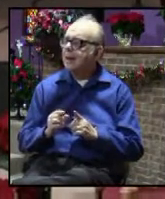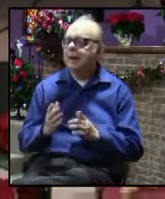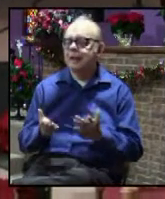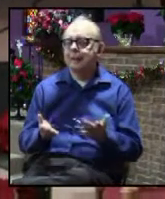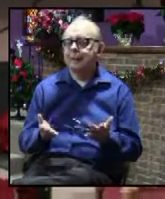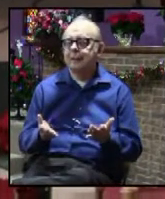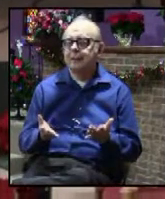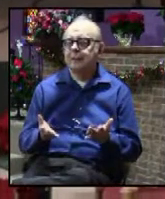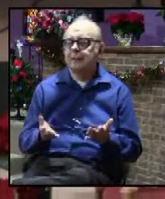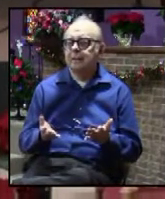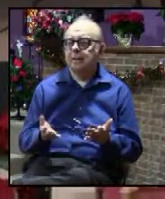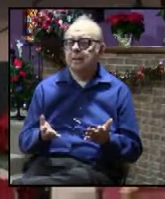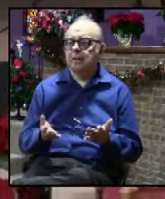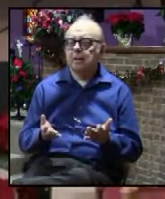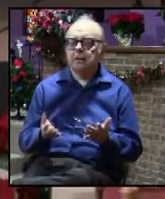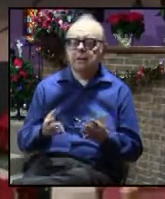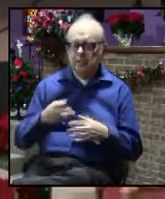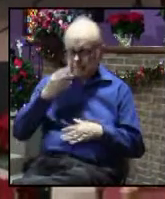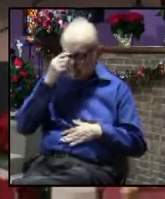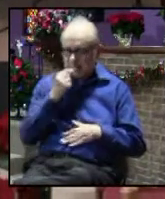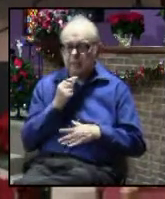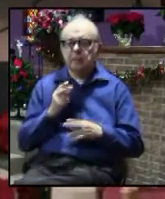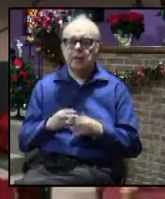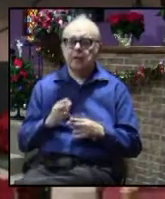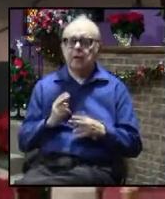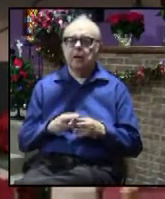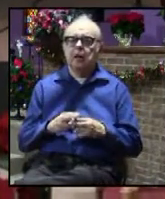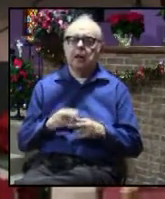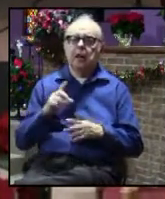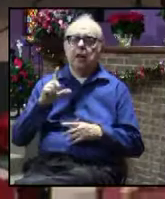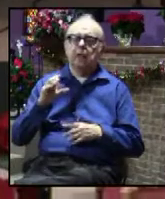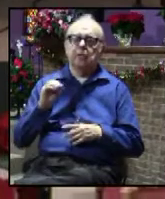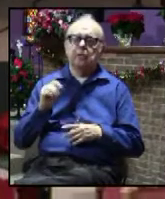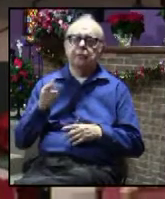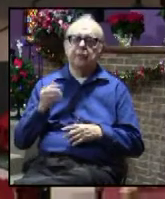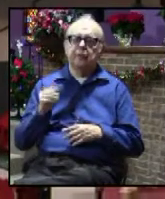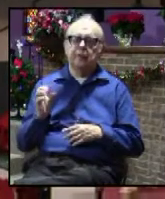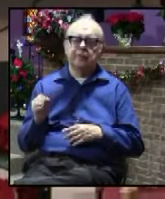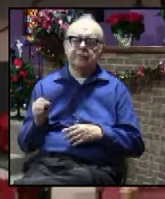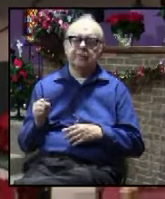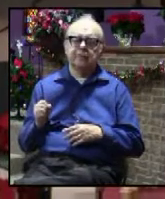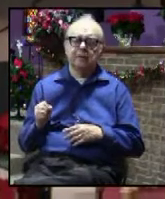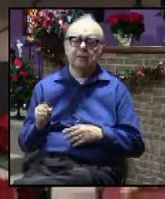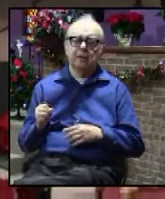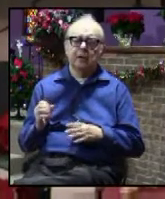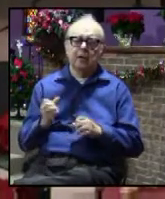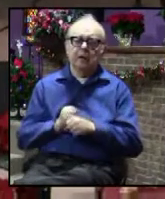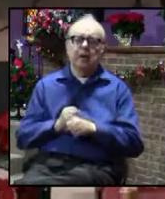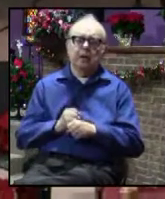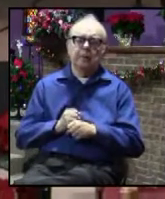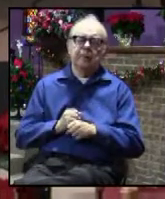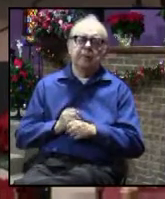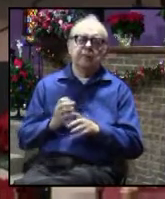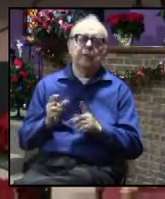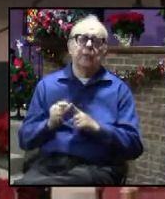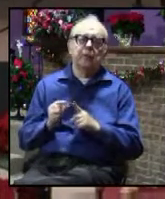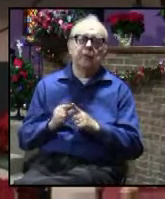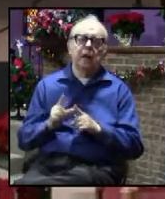here was a Greek word by the name of logos. And this is where we get the word logical.